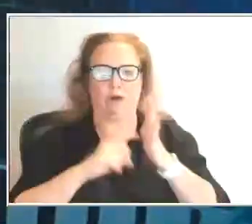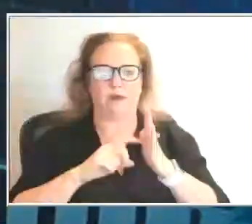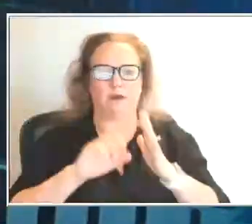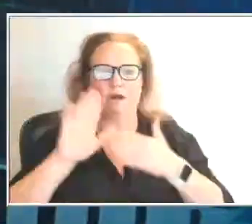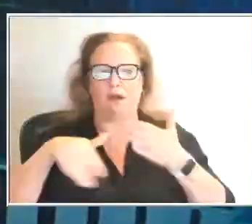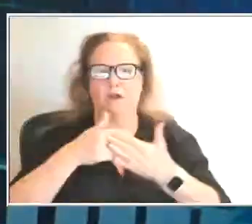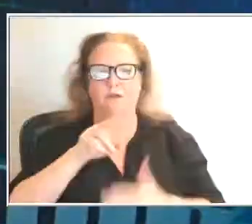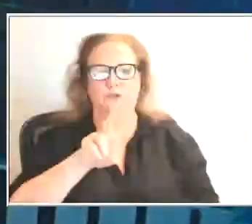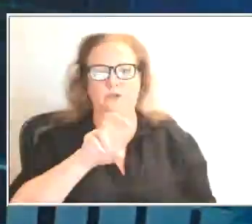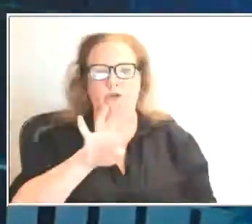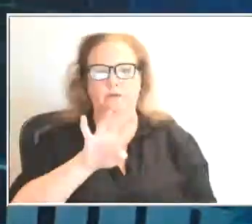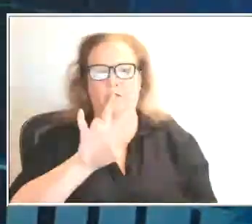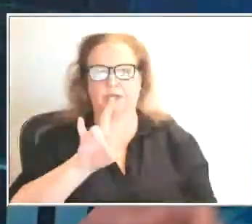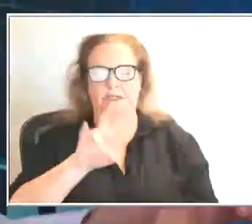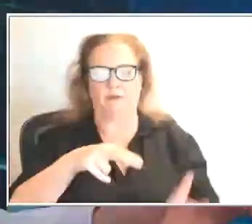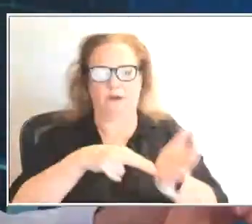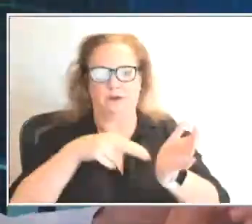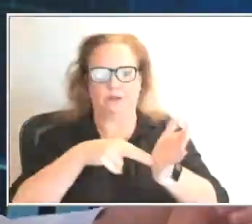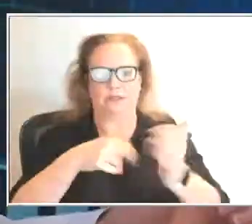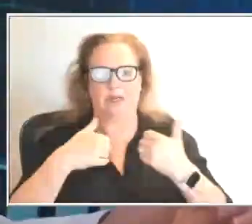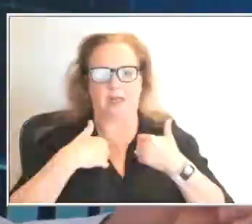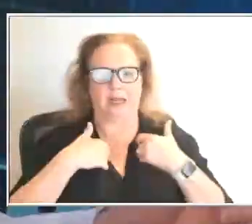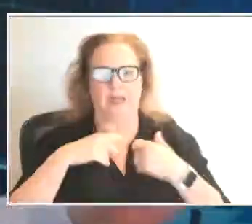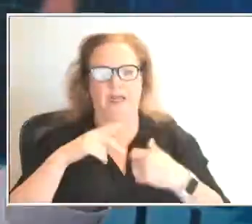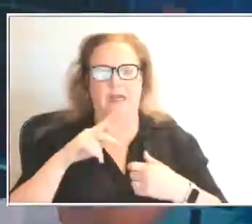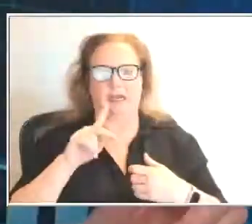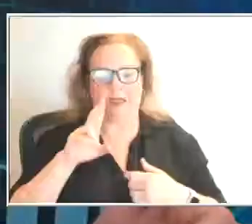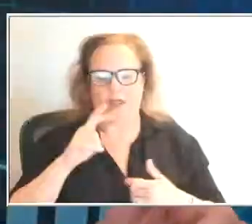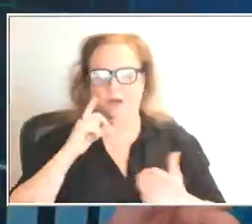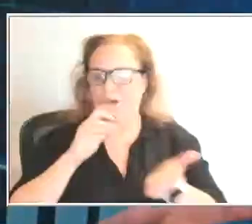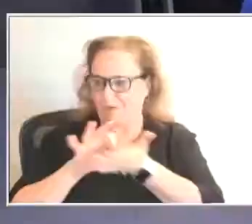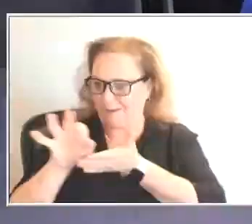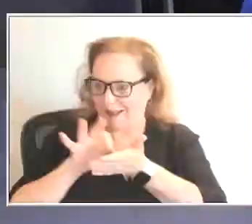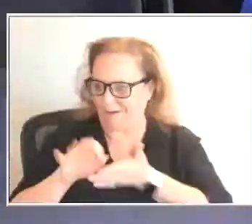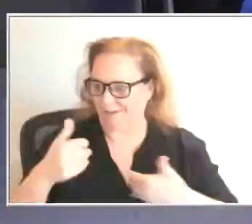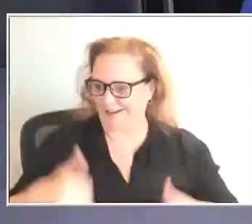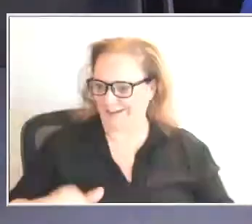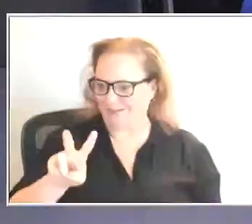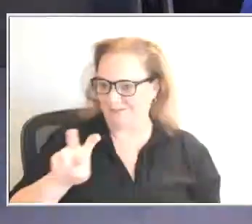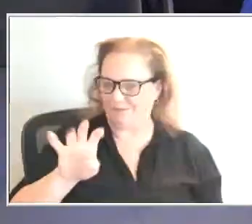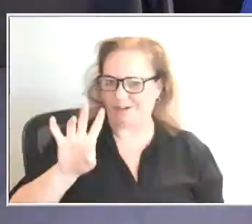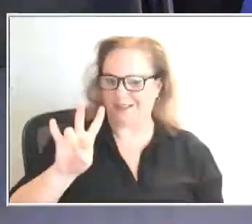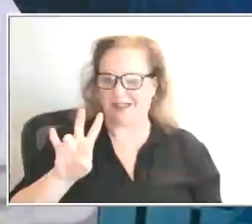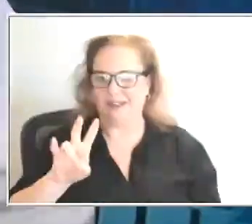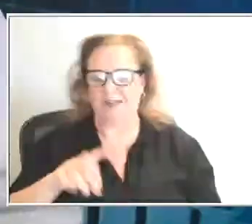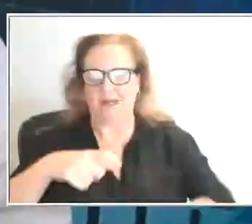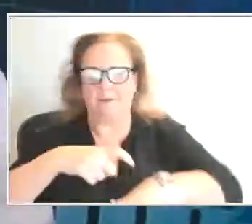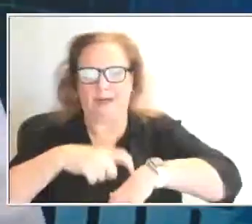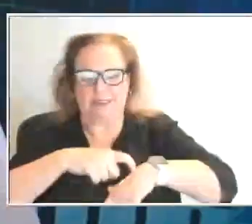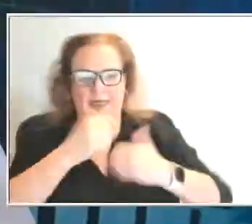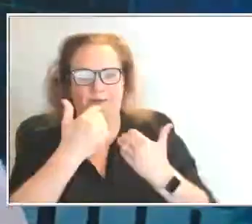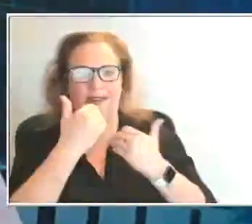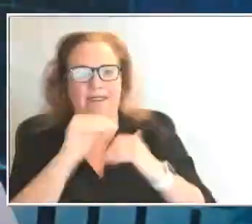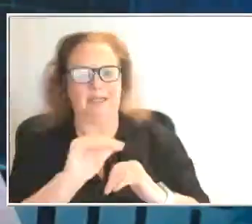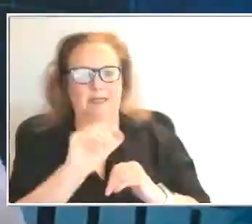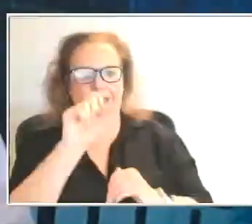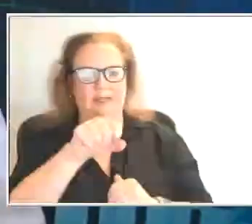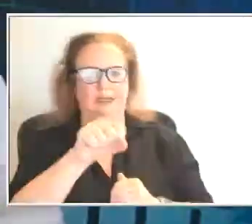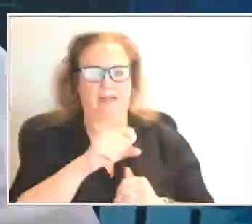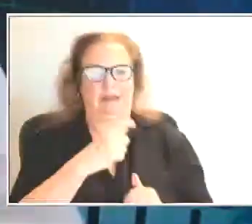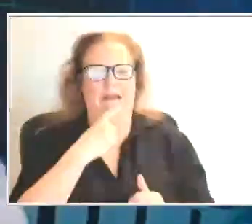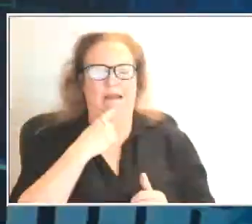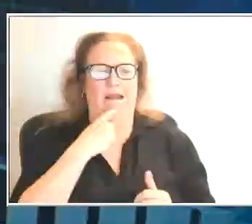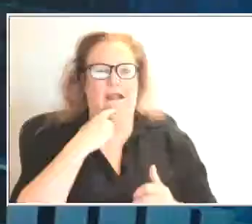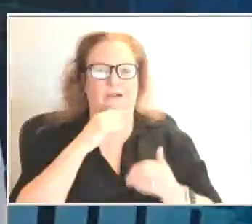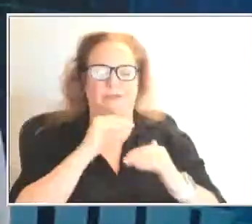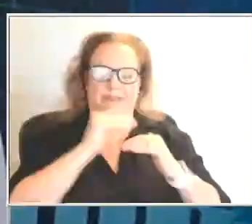247 nurses I had at KU. You kept count, didn't you? That's impressive. You said my time is limited, so Yeah. I'll just thank them all